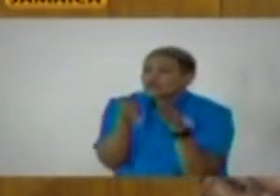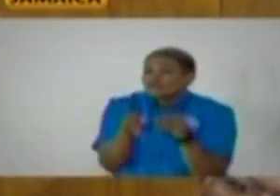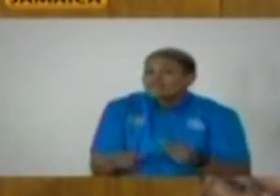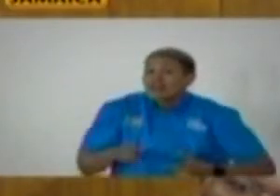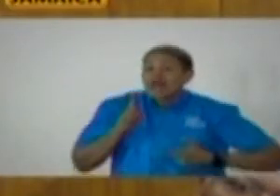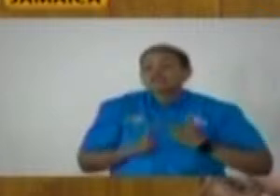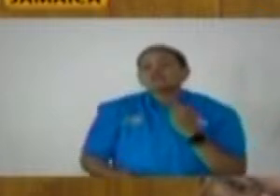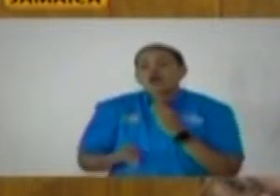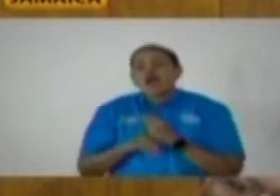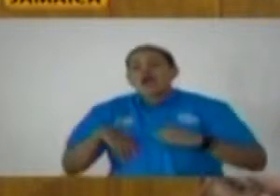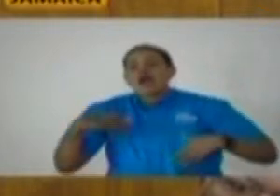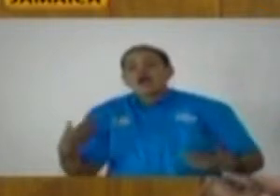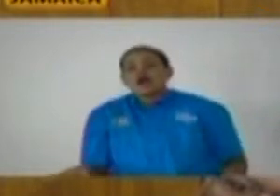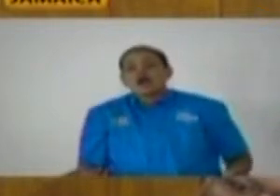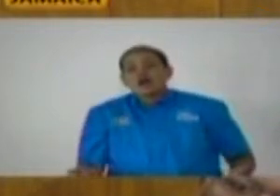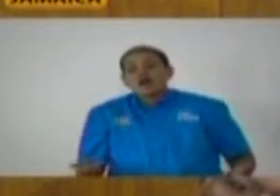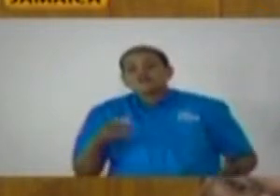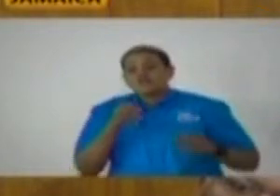finance